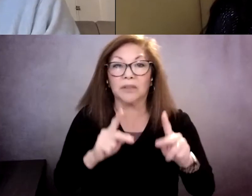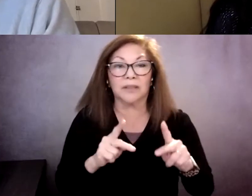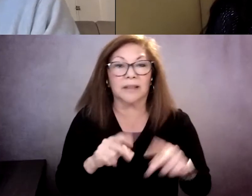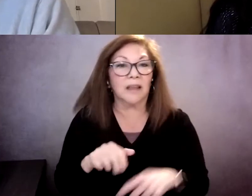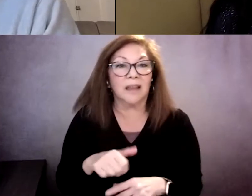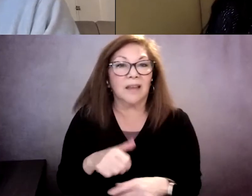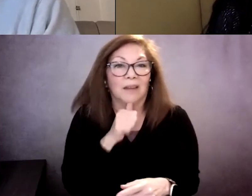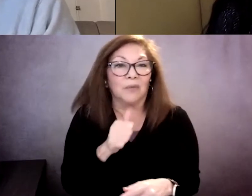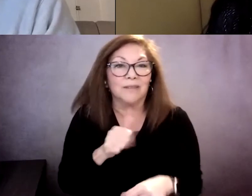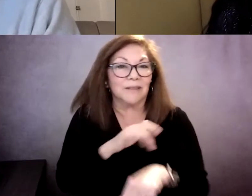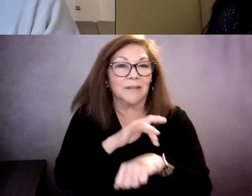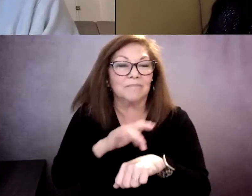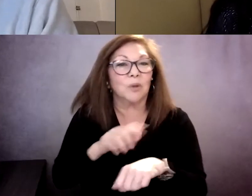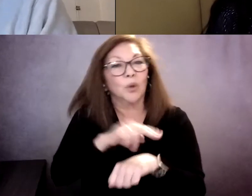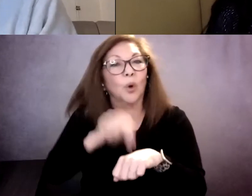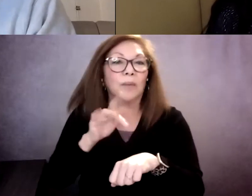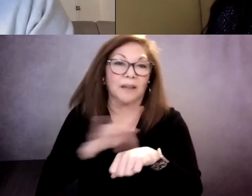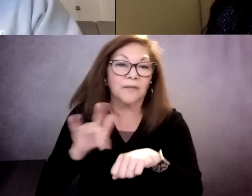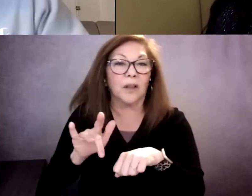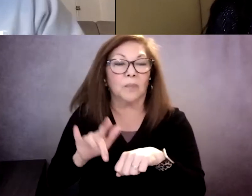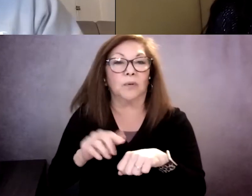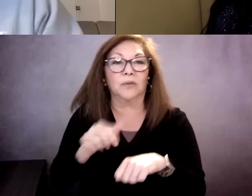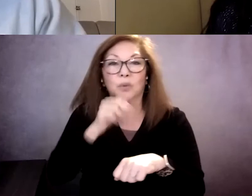otherwise available to women of lower classes. Yet,